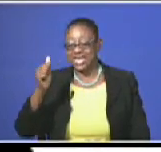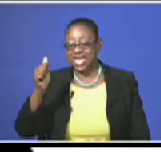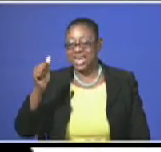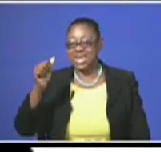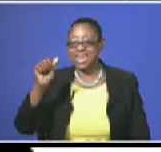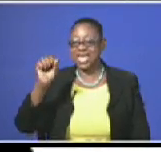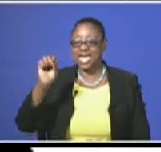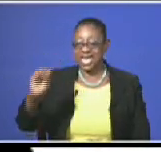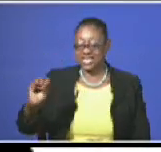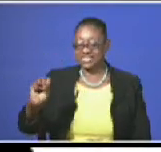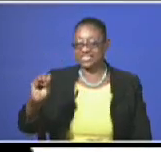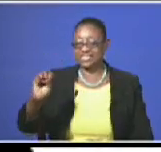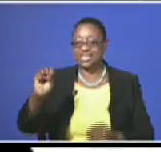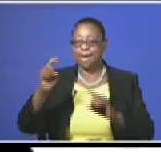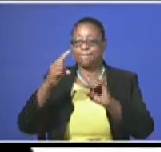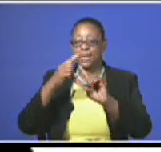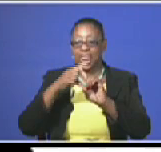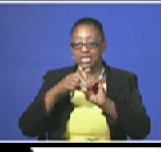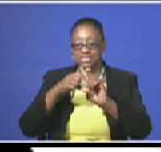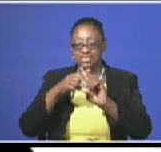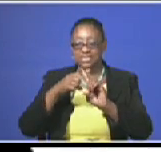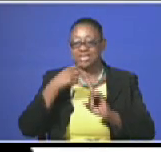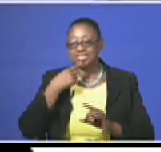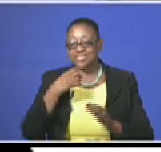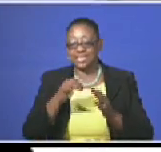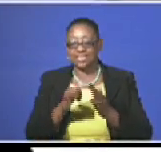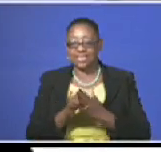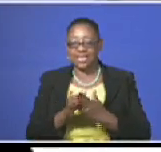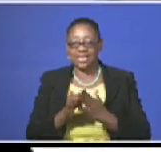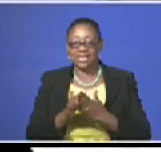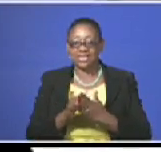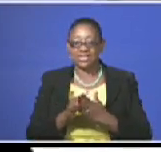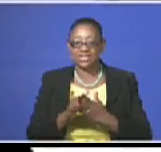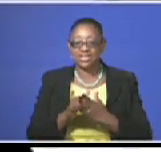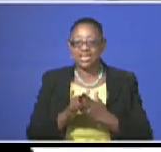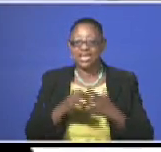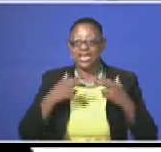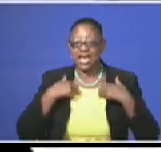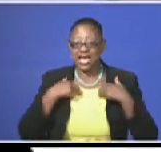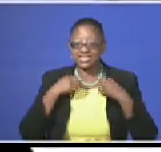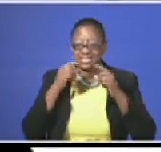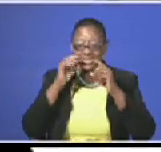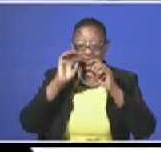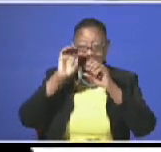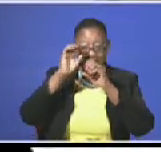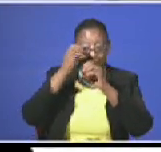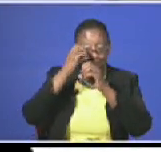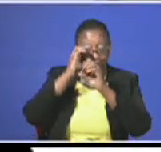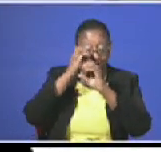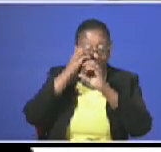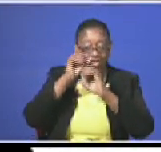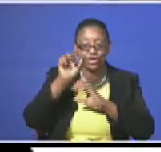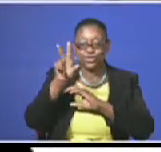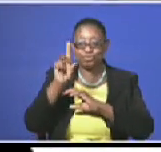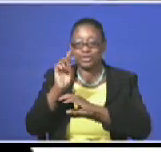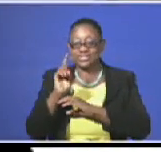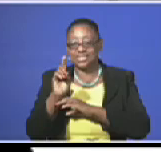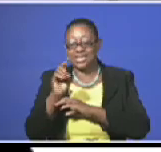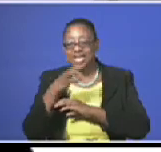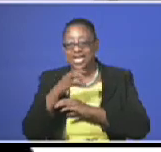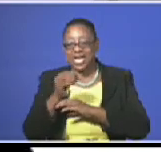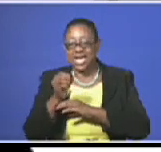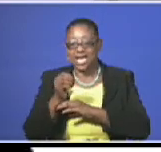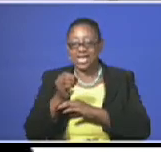Aliv executives noted that the new Samsung series comes with an advanced camera, 3D thumb recognition, and